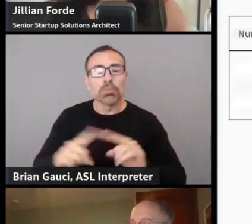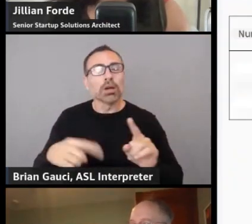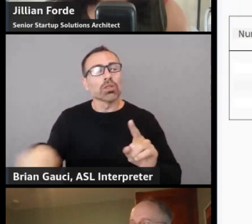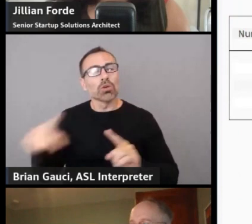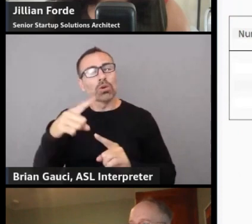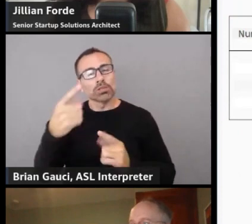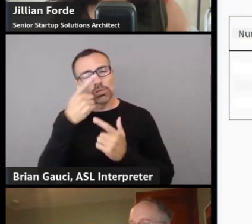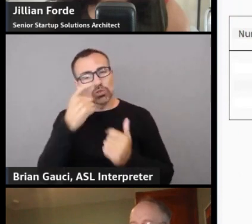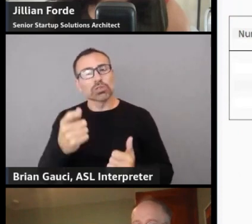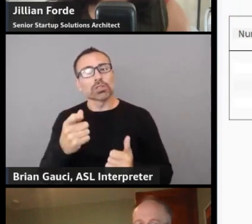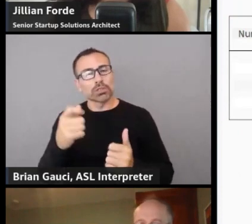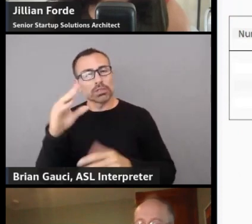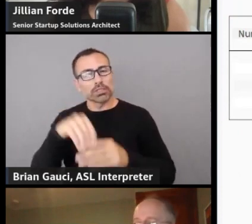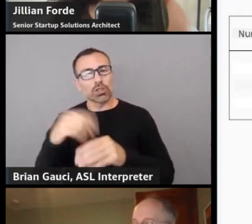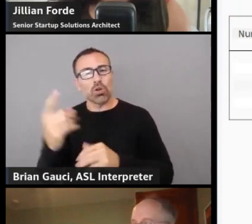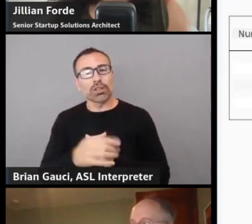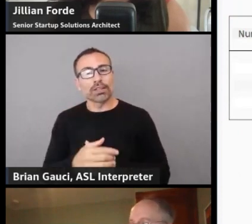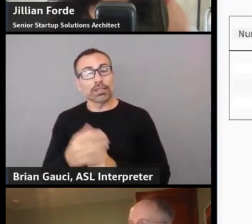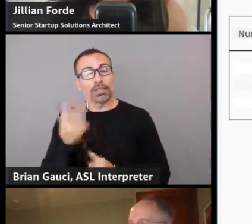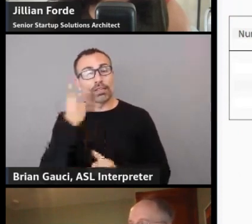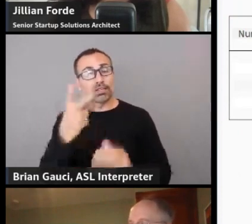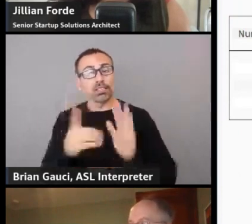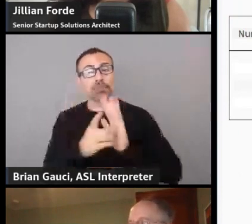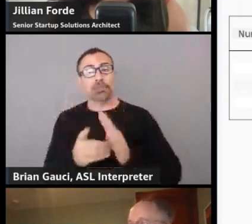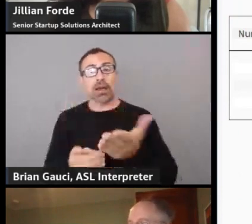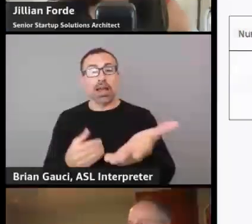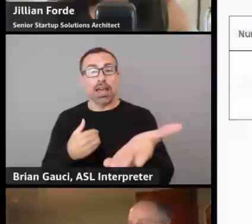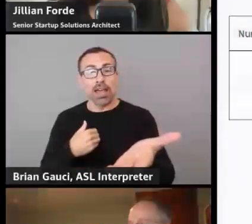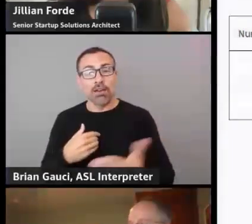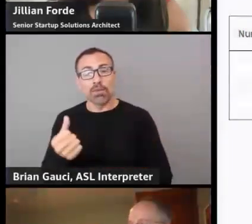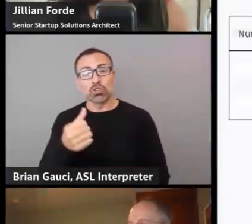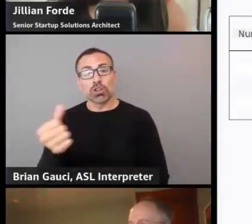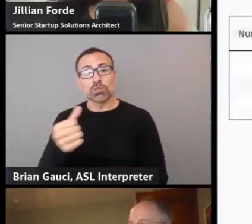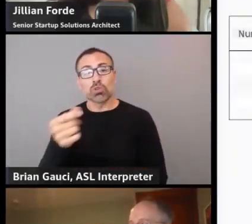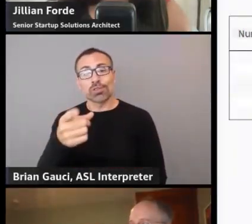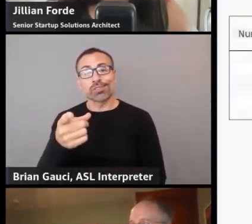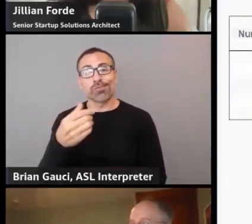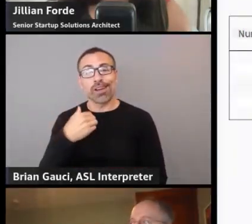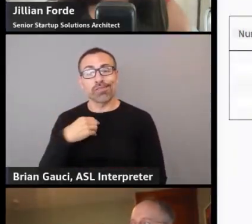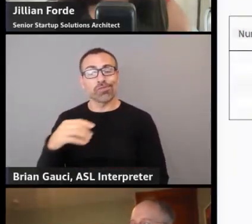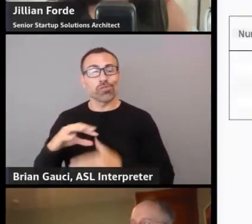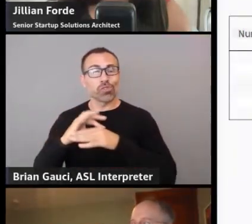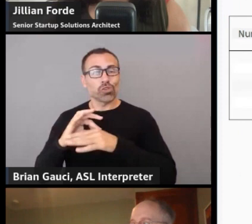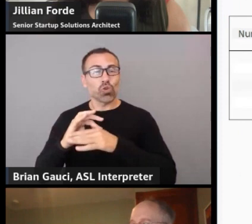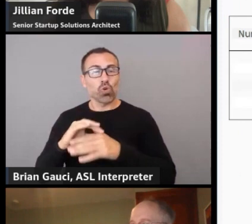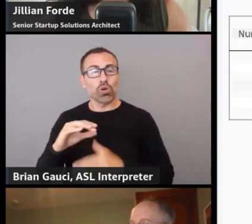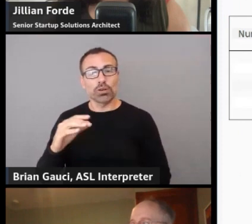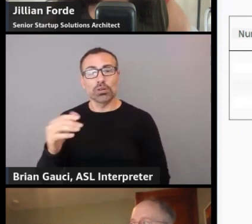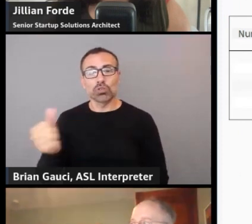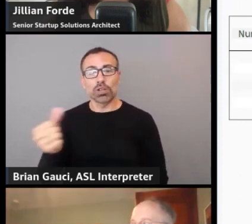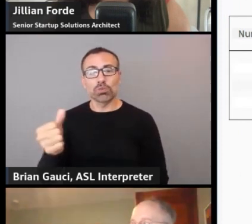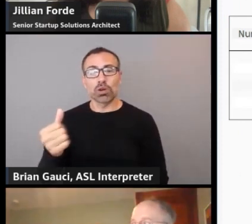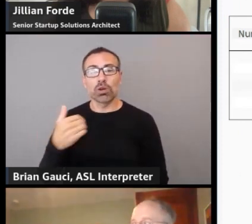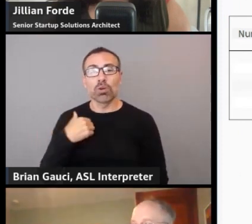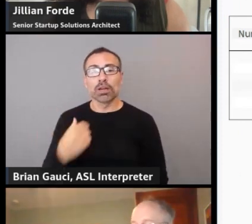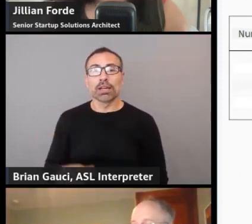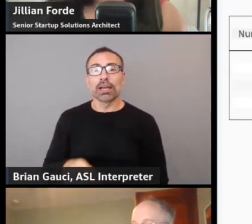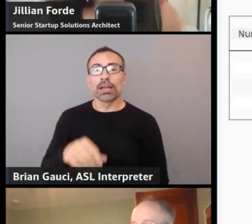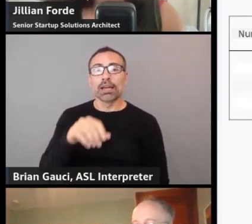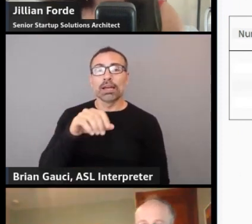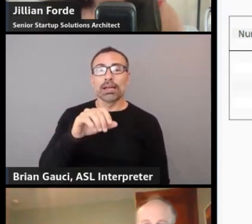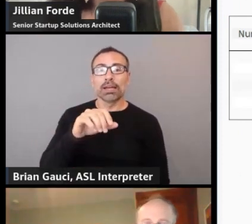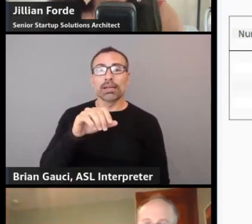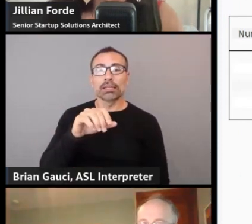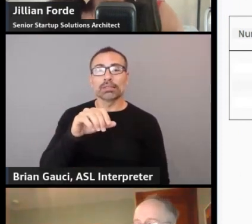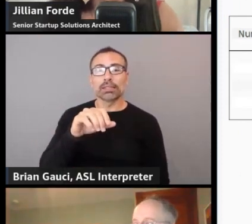demo system here, you can see I've got my transport queue open here, where I've installed the core transport, which comes with Secrets Manager, STS, and